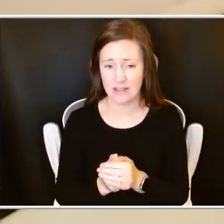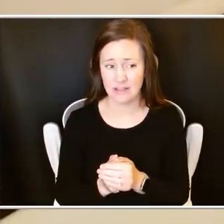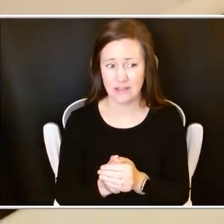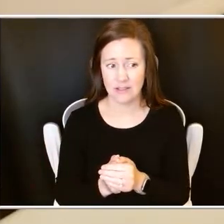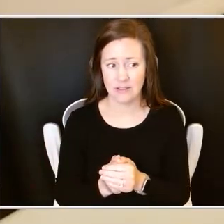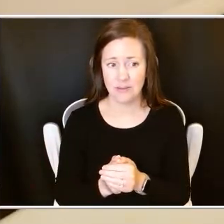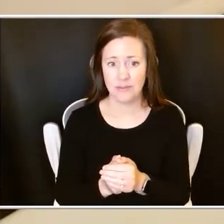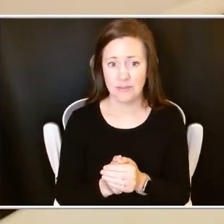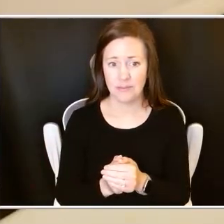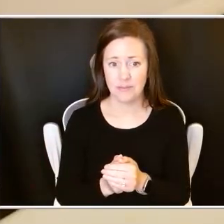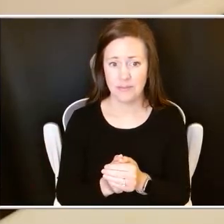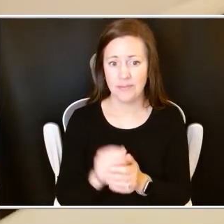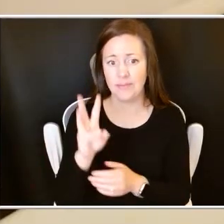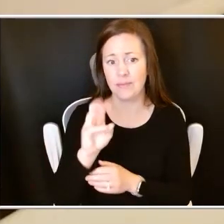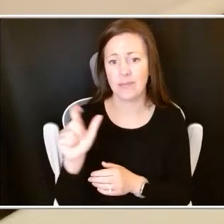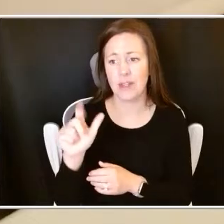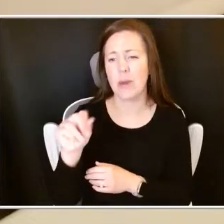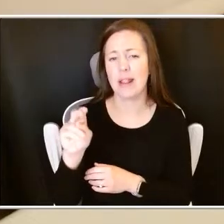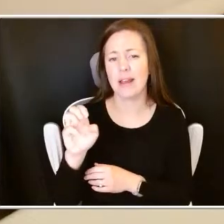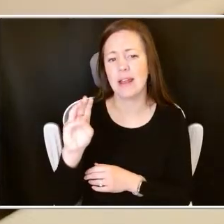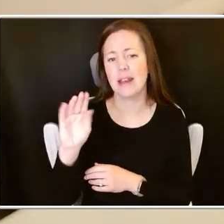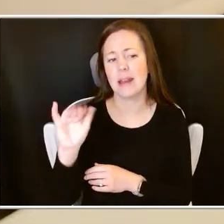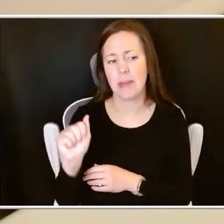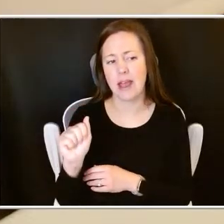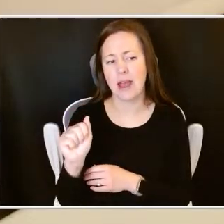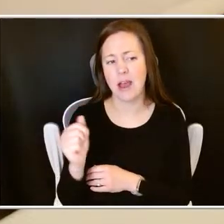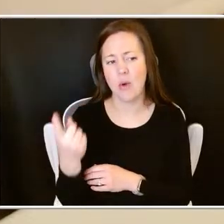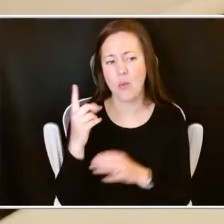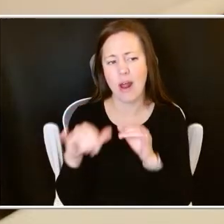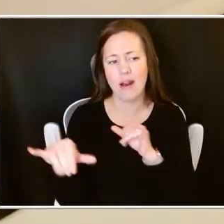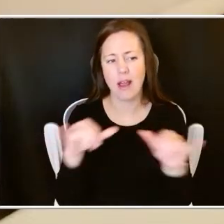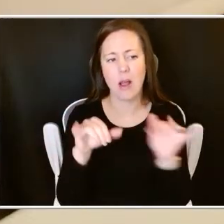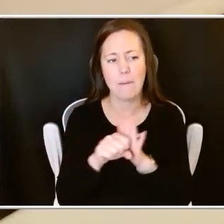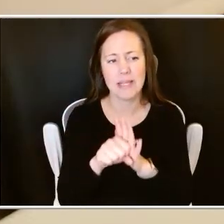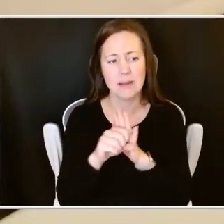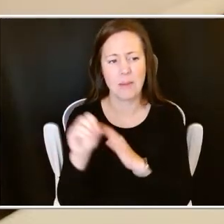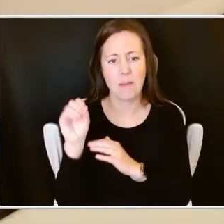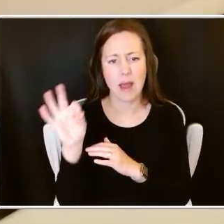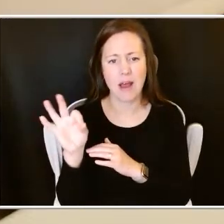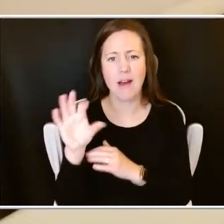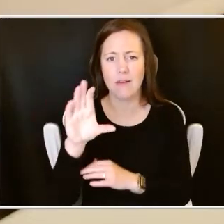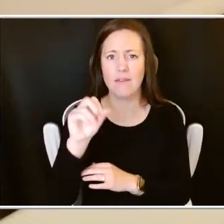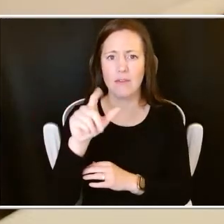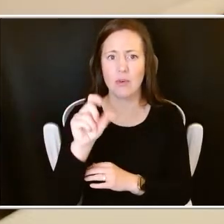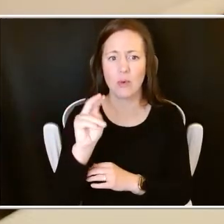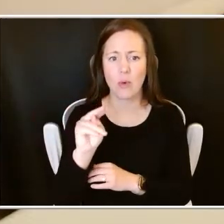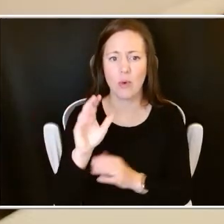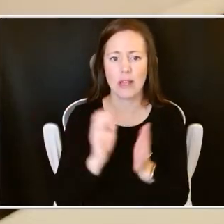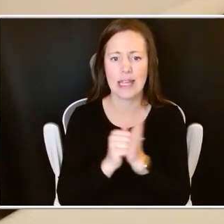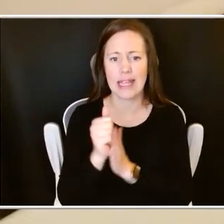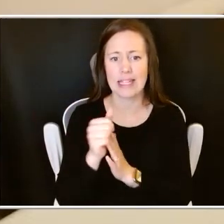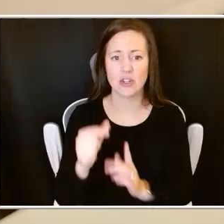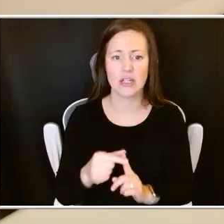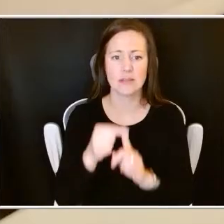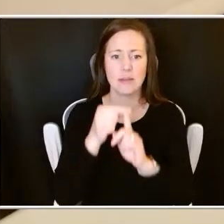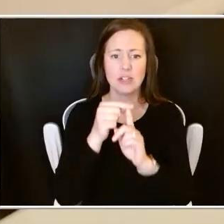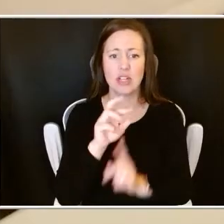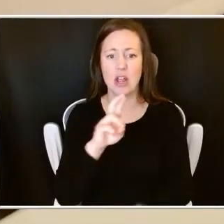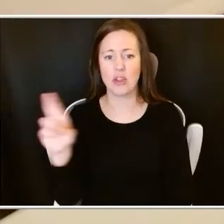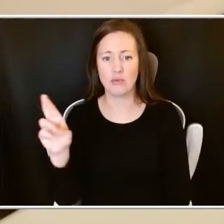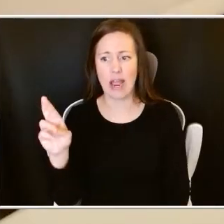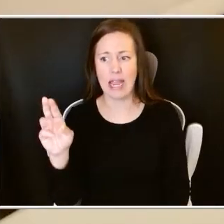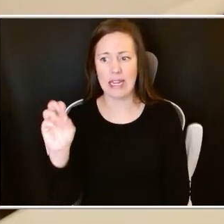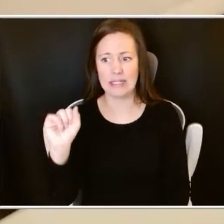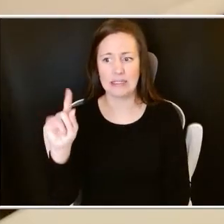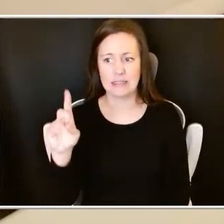Well, anemia is one of the common presenting symptoms of colon cancer, especially on the right-sided colon